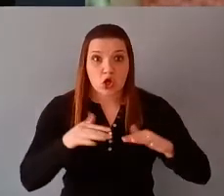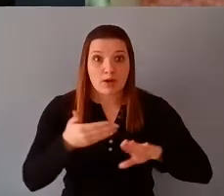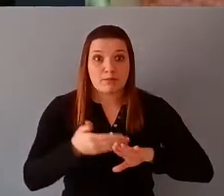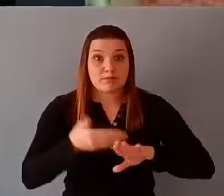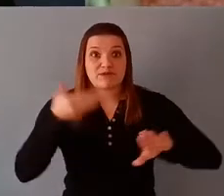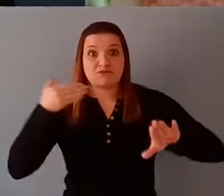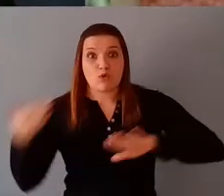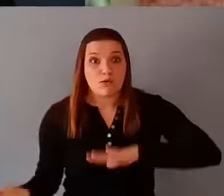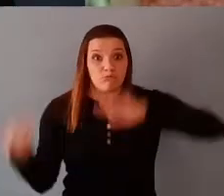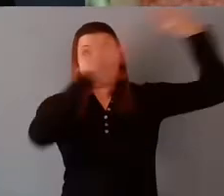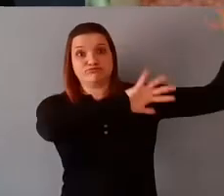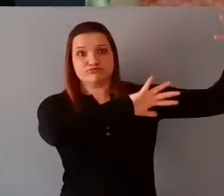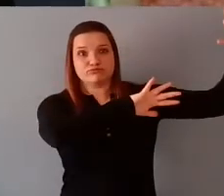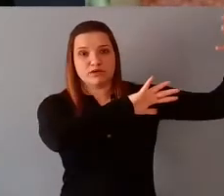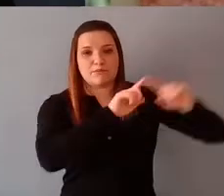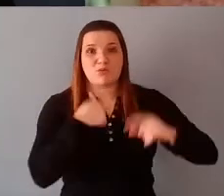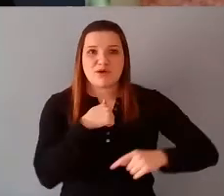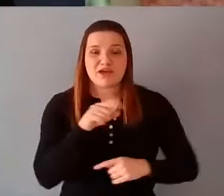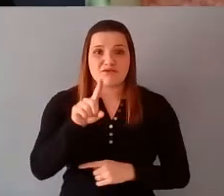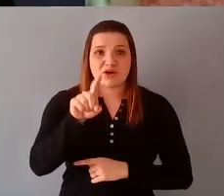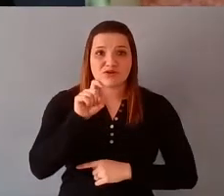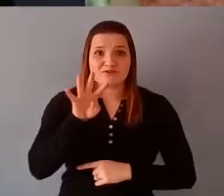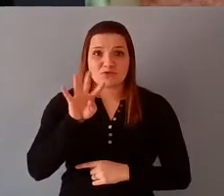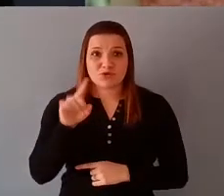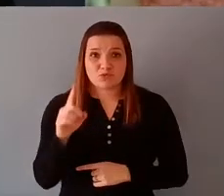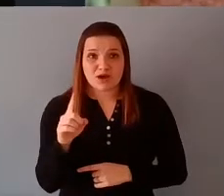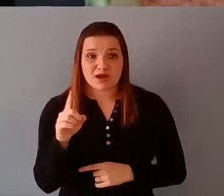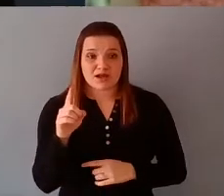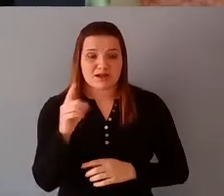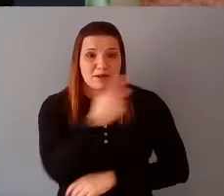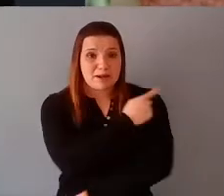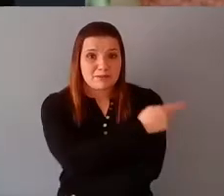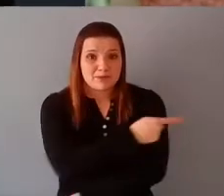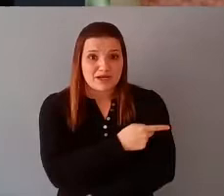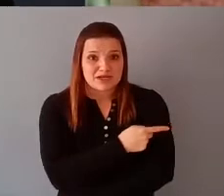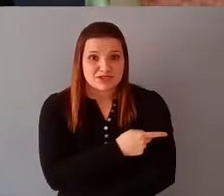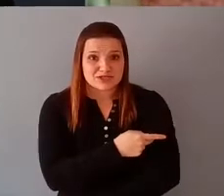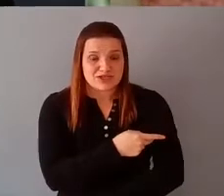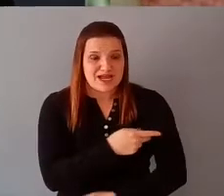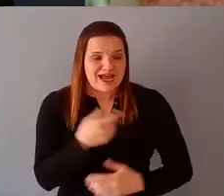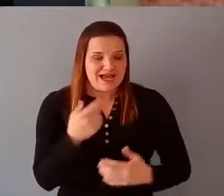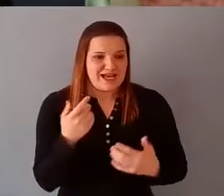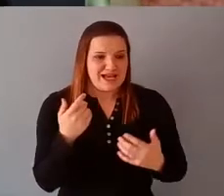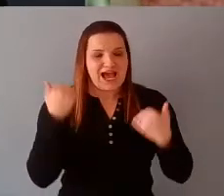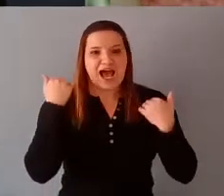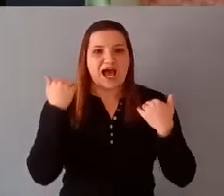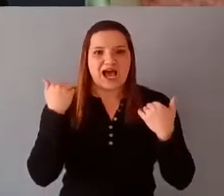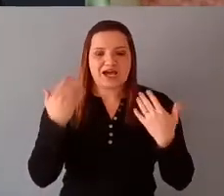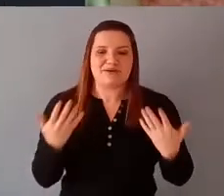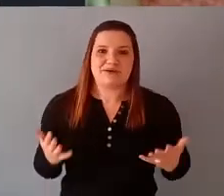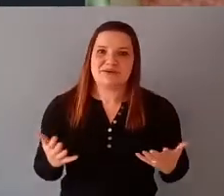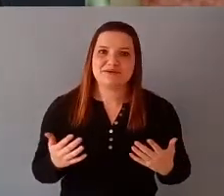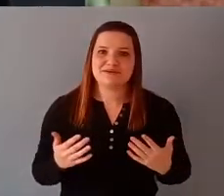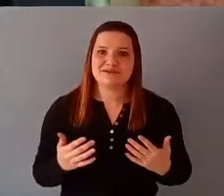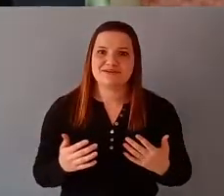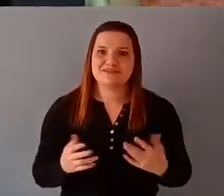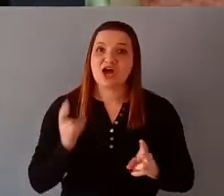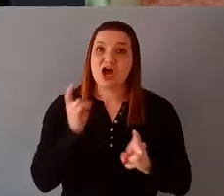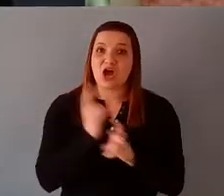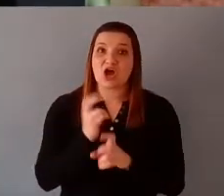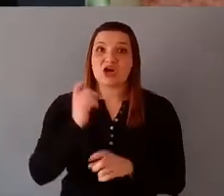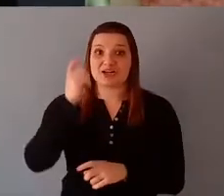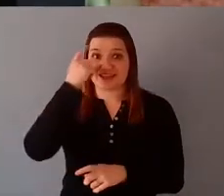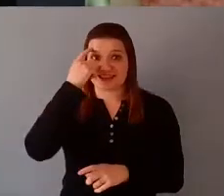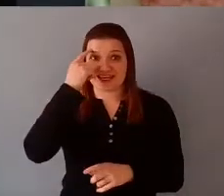storm, but we have 141 patients. Right. I don't know. That's Hard a little hard to think of that as the